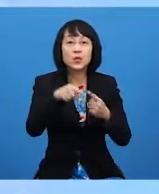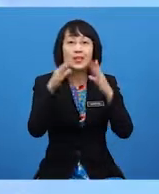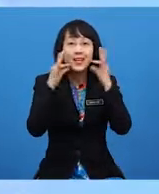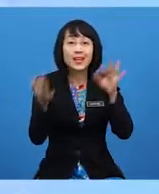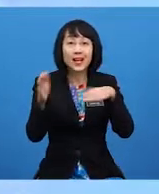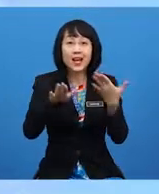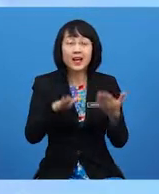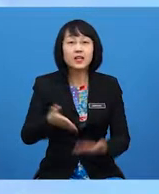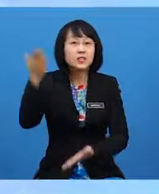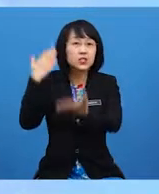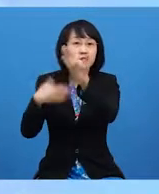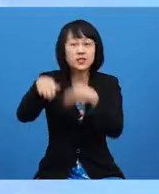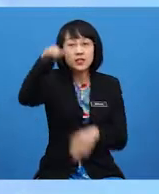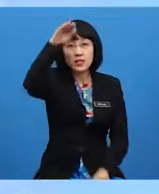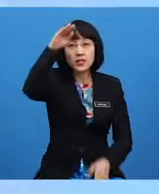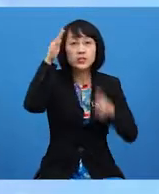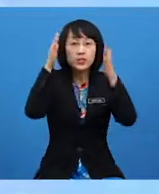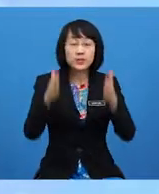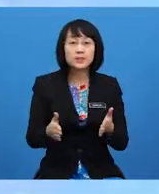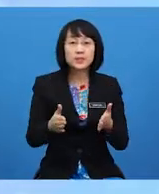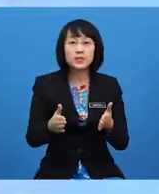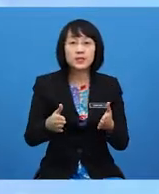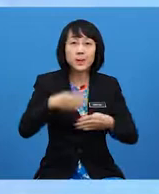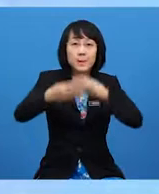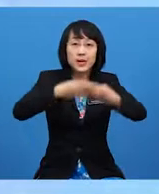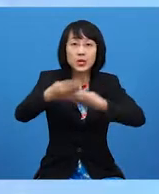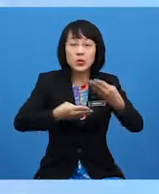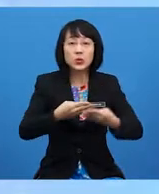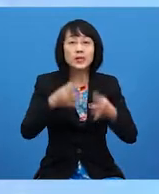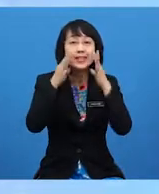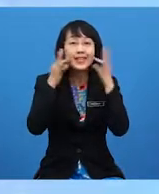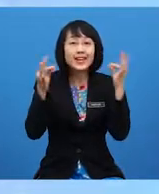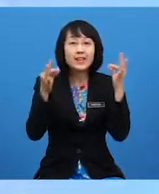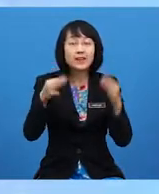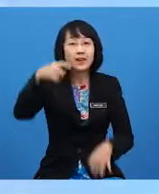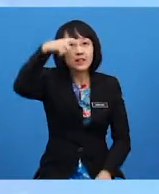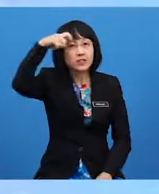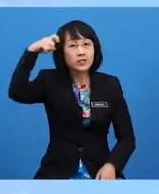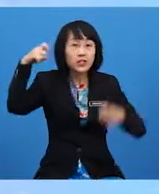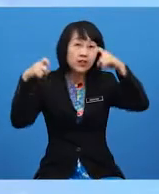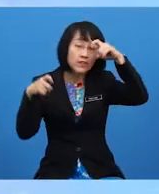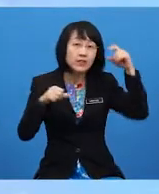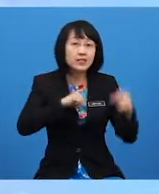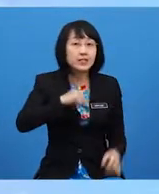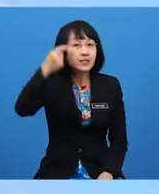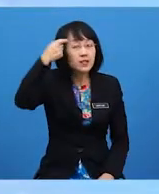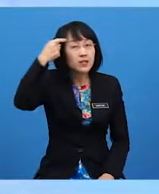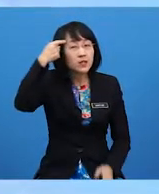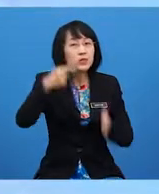as a sign of mourning? This mourning period ended once their eyebrows has grown